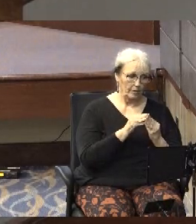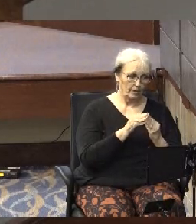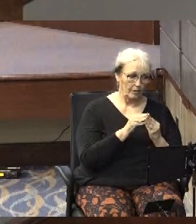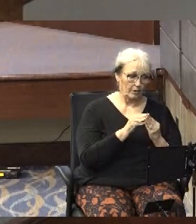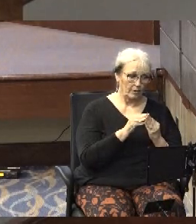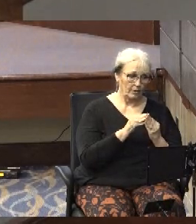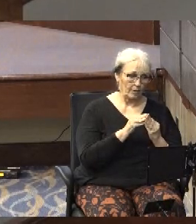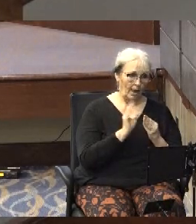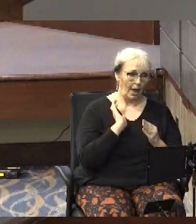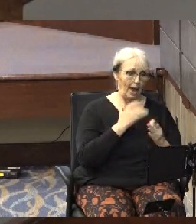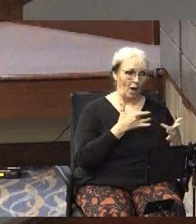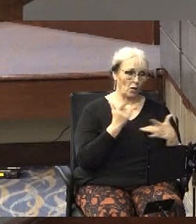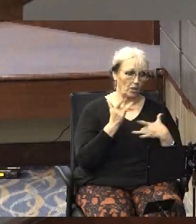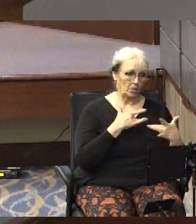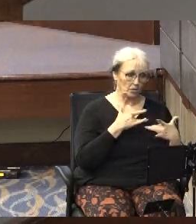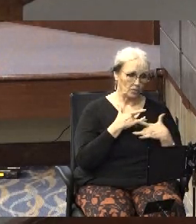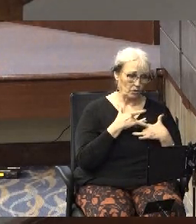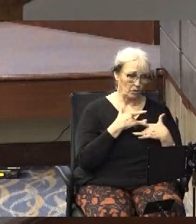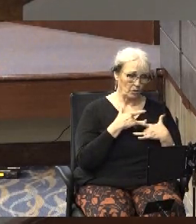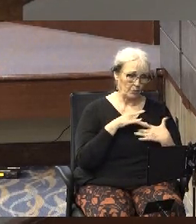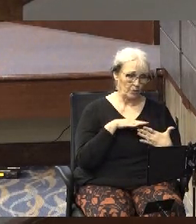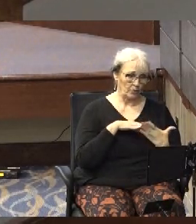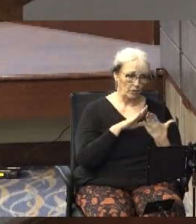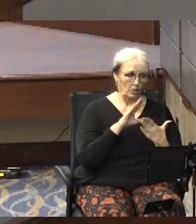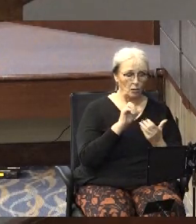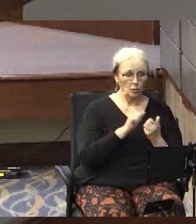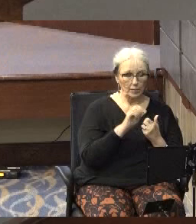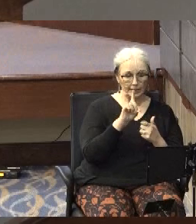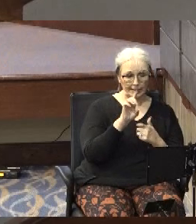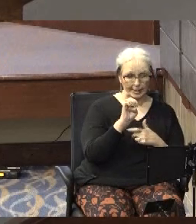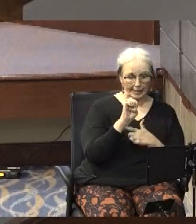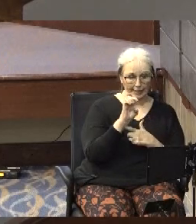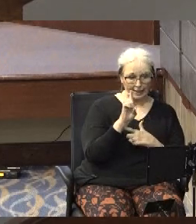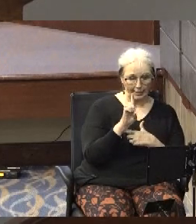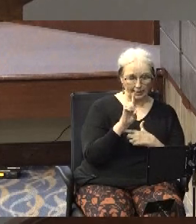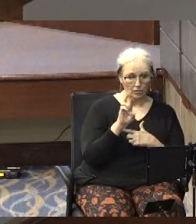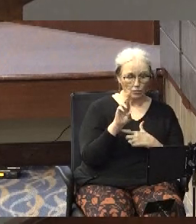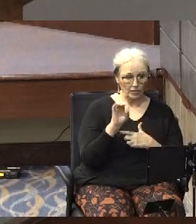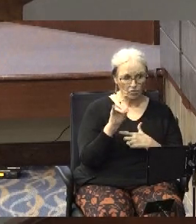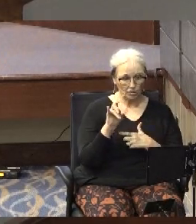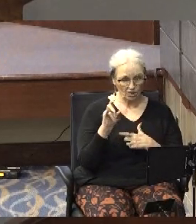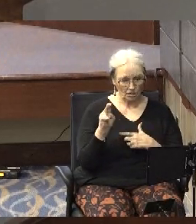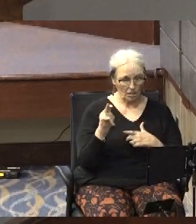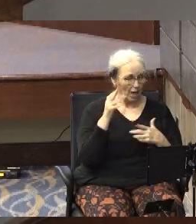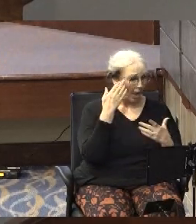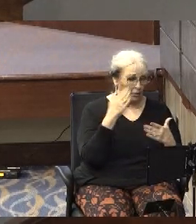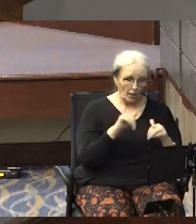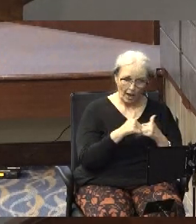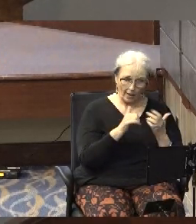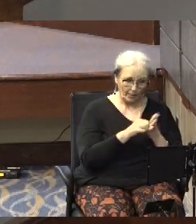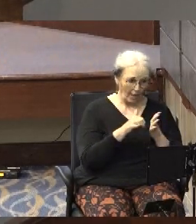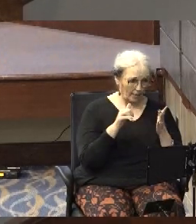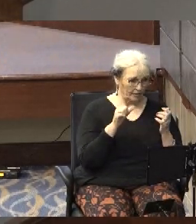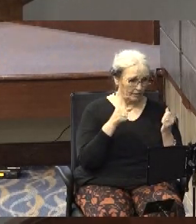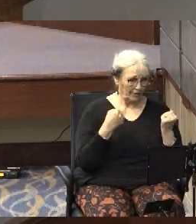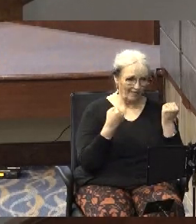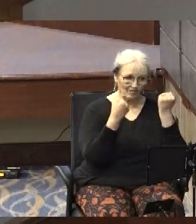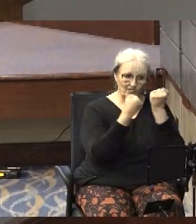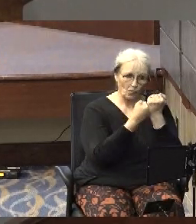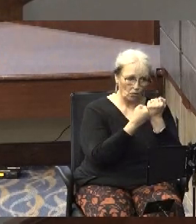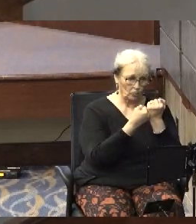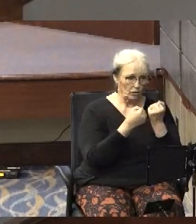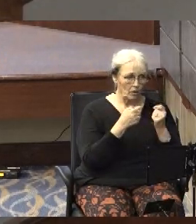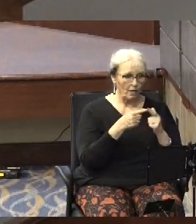that our concerns could be addressed with deed restrictions. I have no idea how that would possibly be enforced